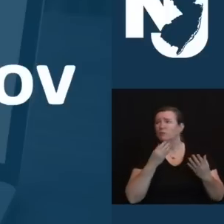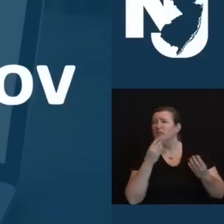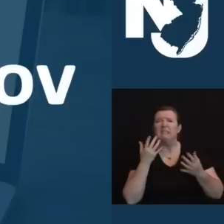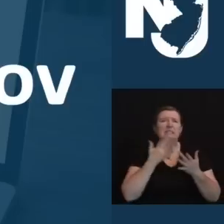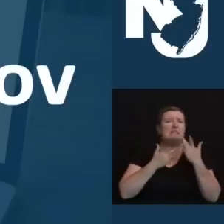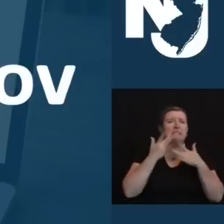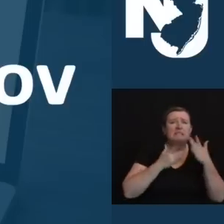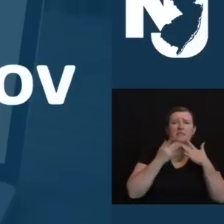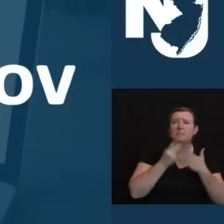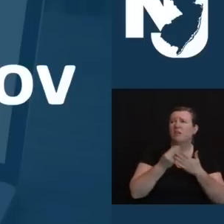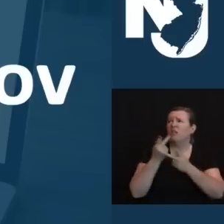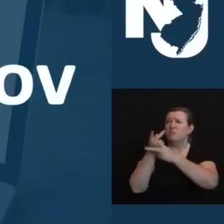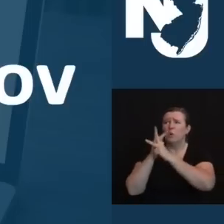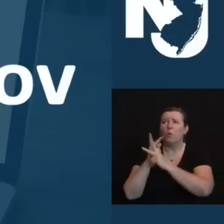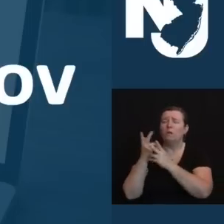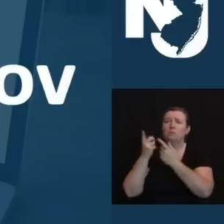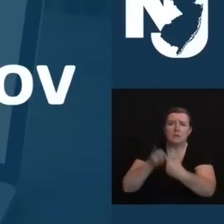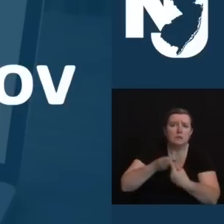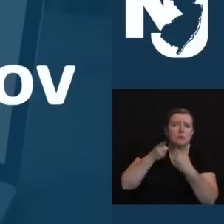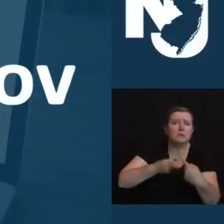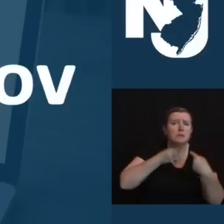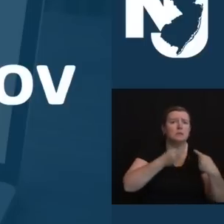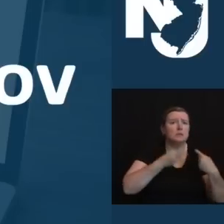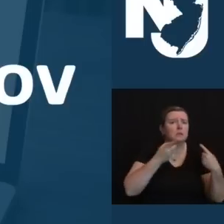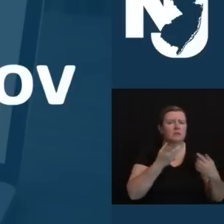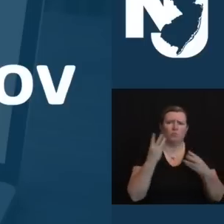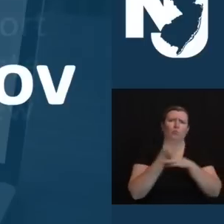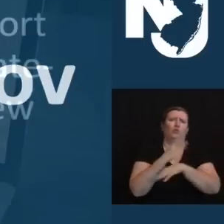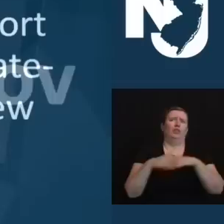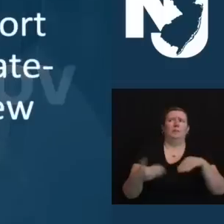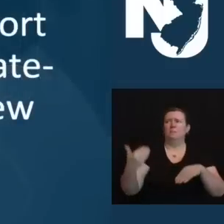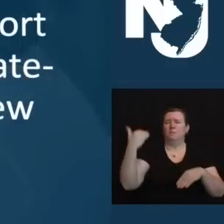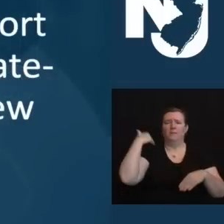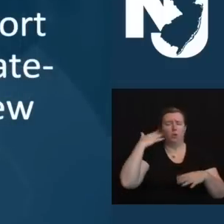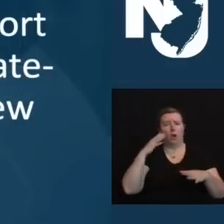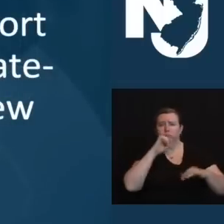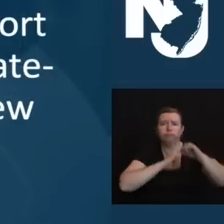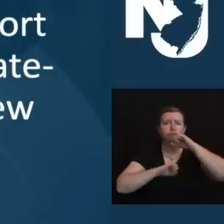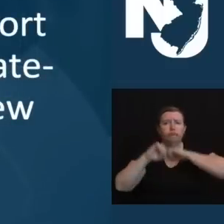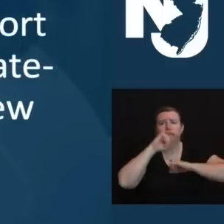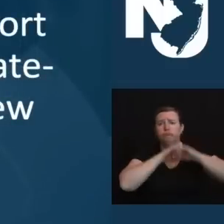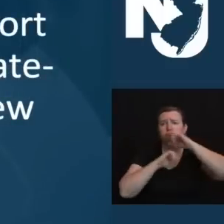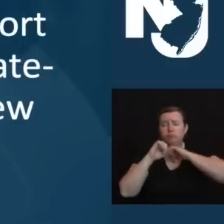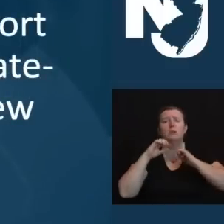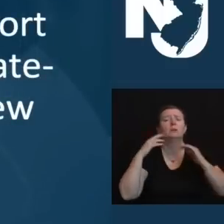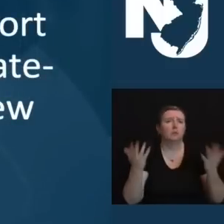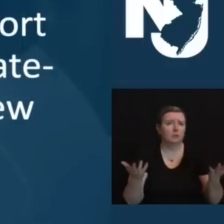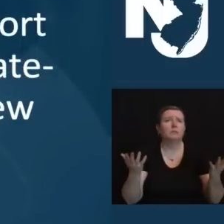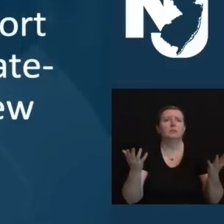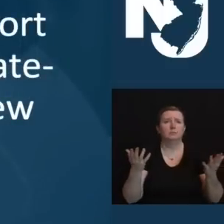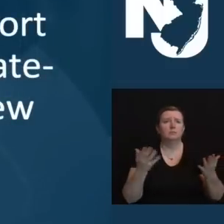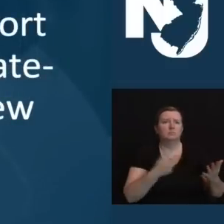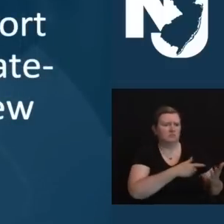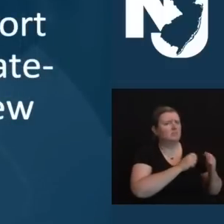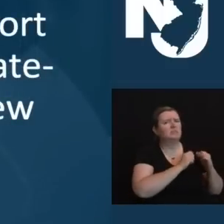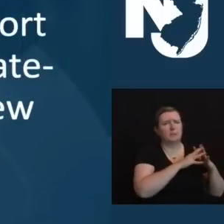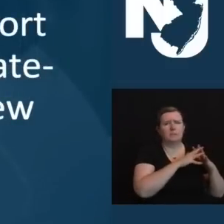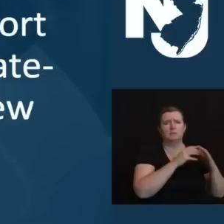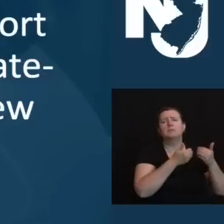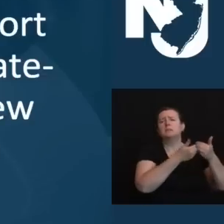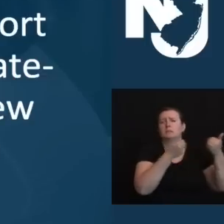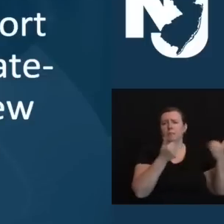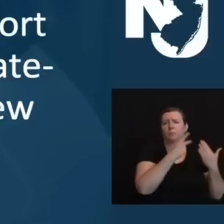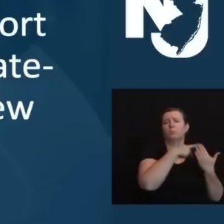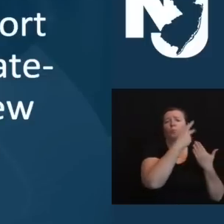greatly impacted by the COVID-19 pandemic. The EDA created a separate program especially for them,